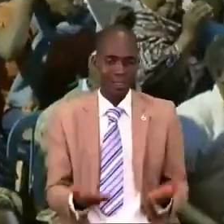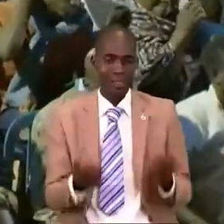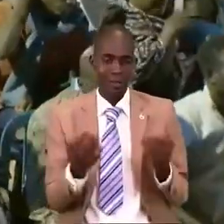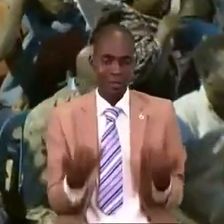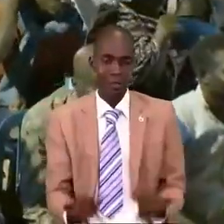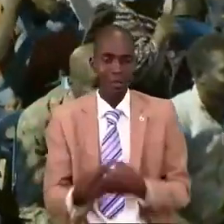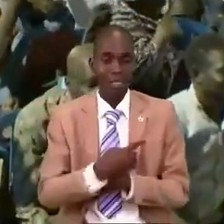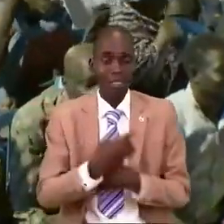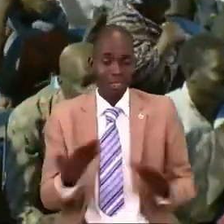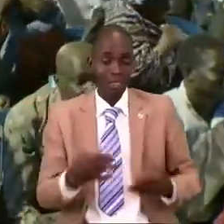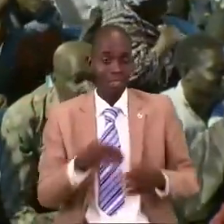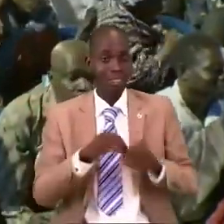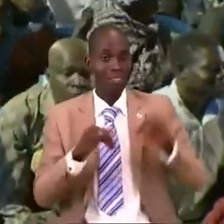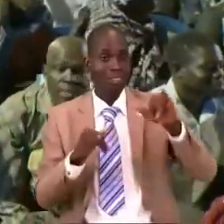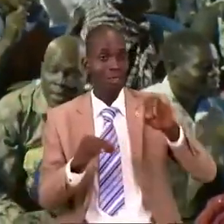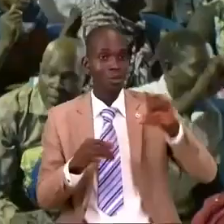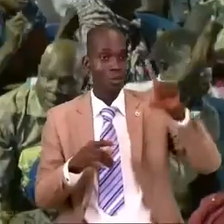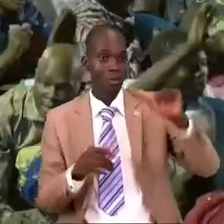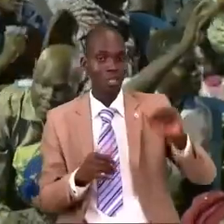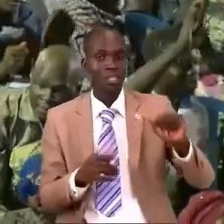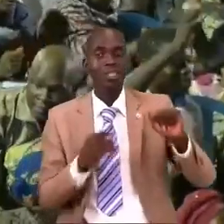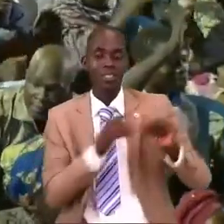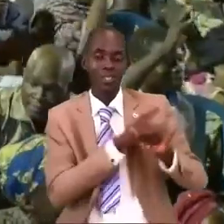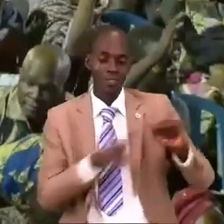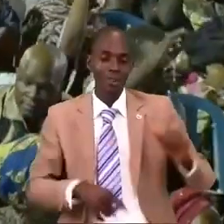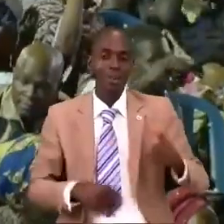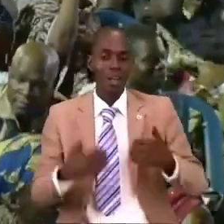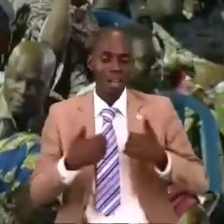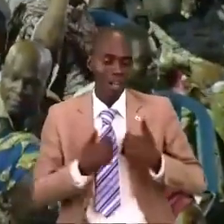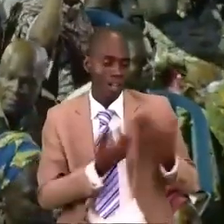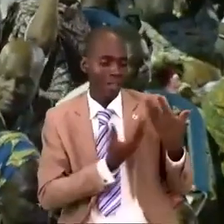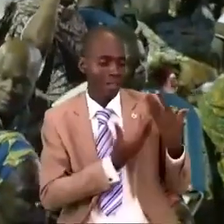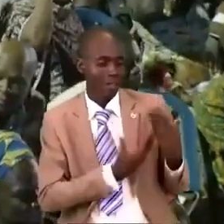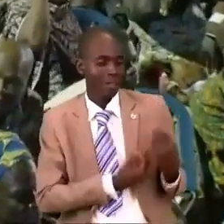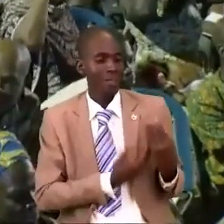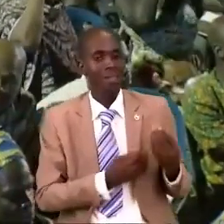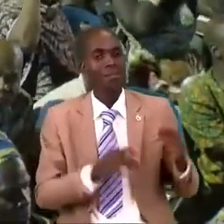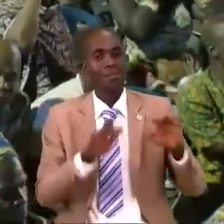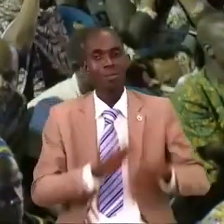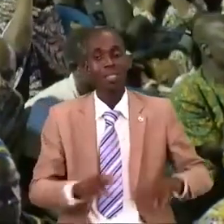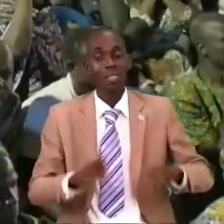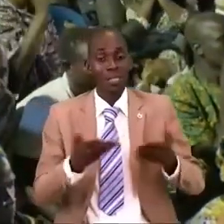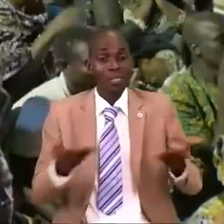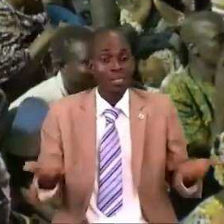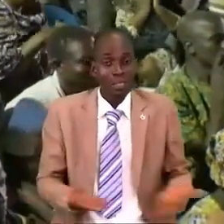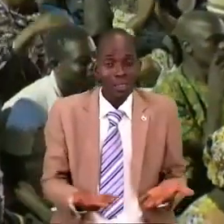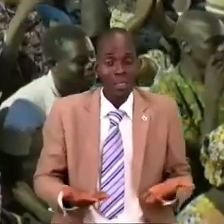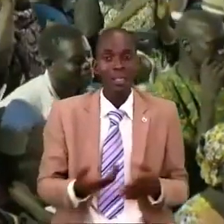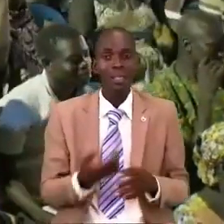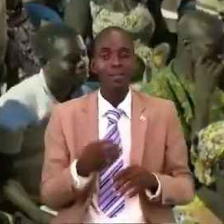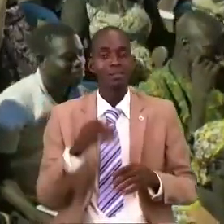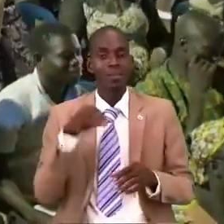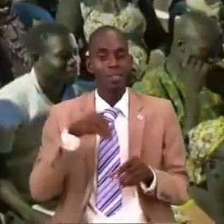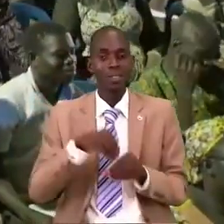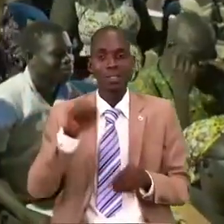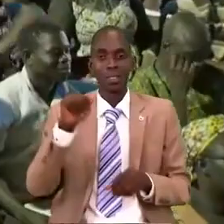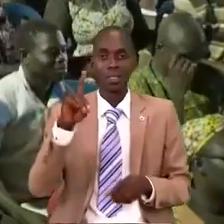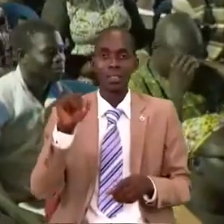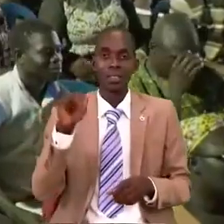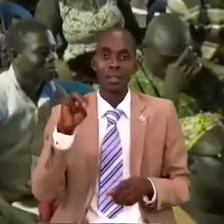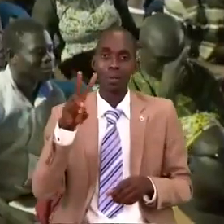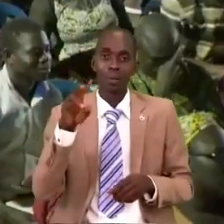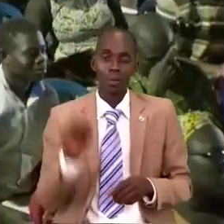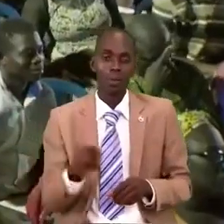the Lord has tender mercies. There, anywhere you are, you're listening over the radio, you're